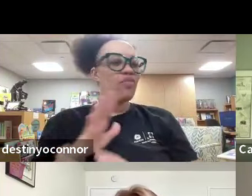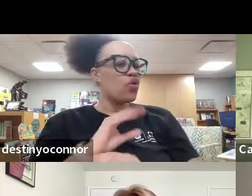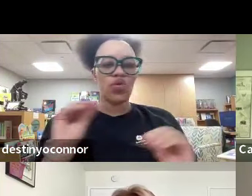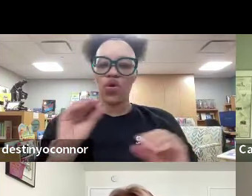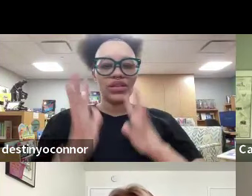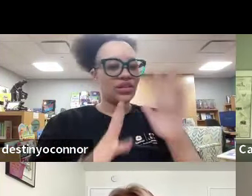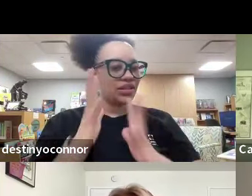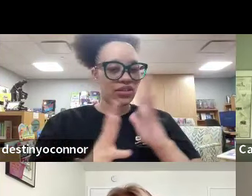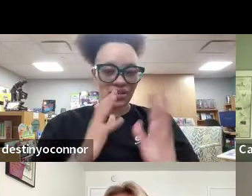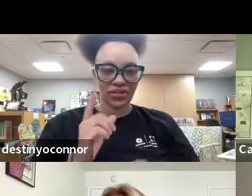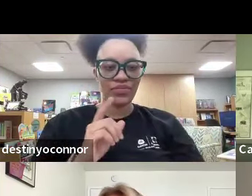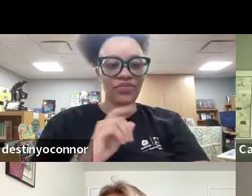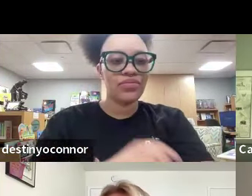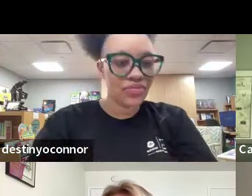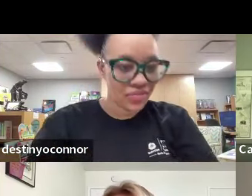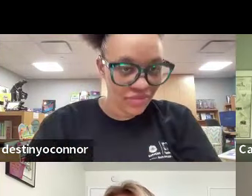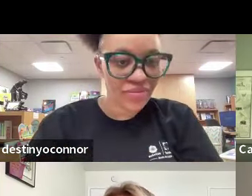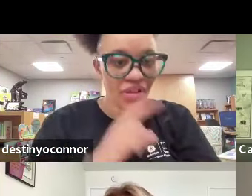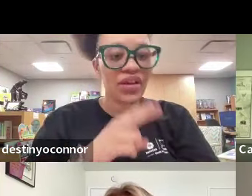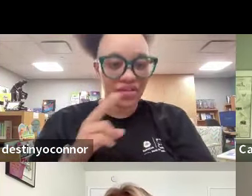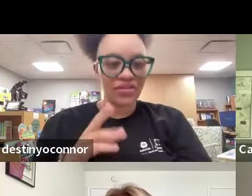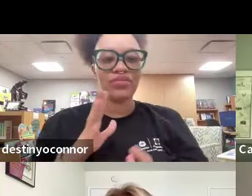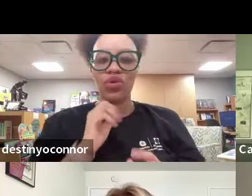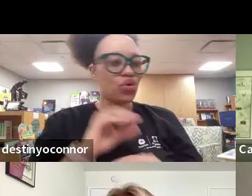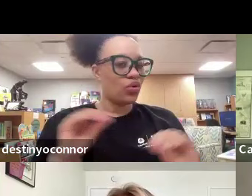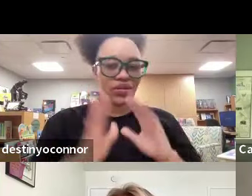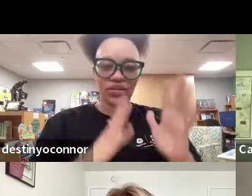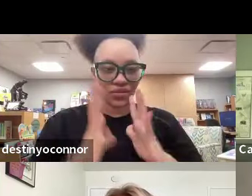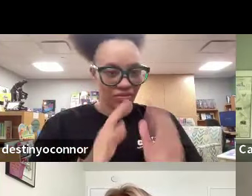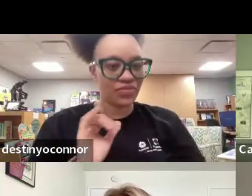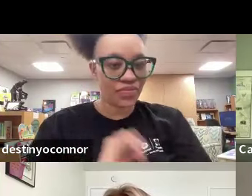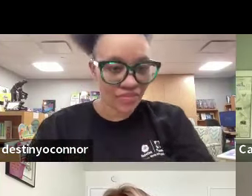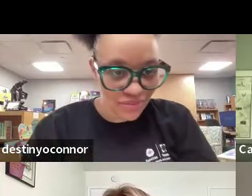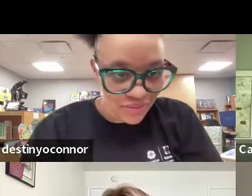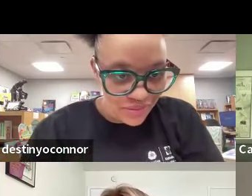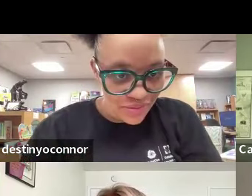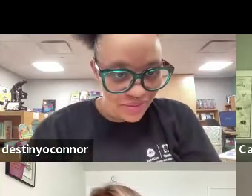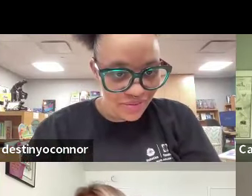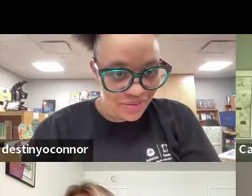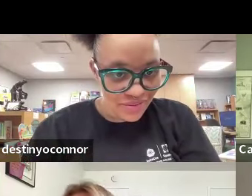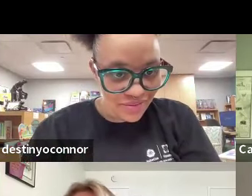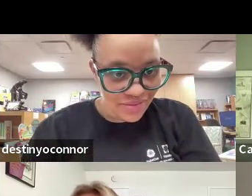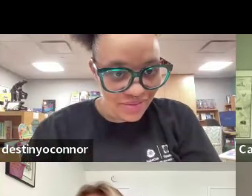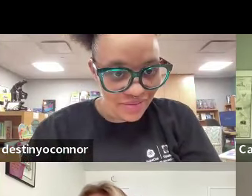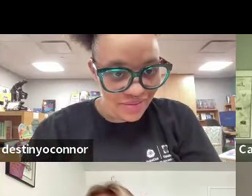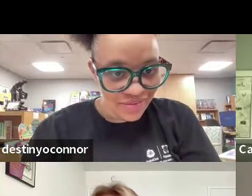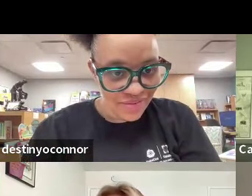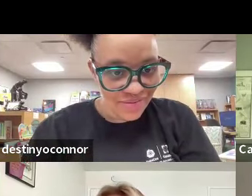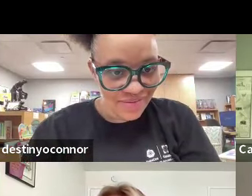name? AJ, just use AJ. Mm-hmm. Okay. All right, and